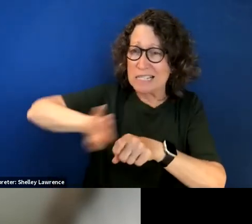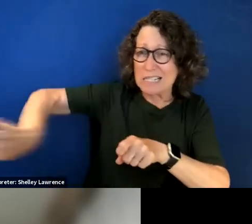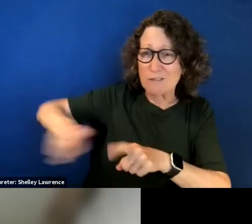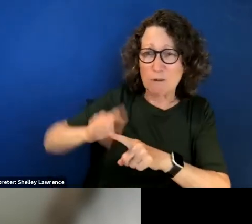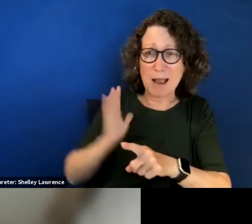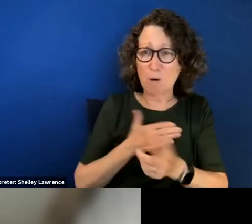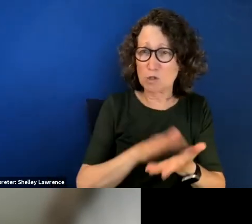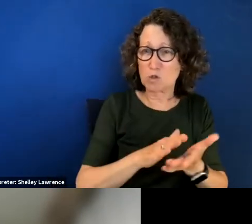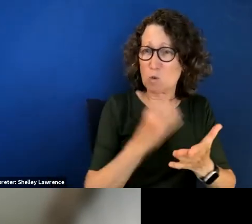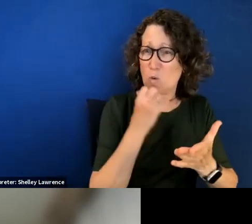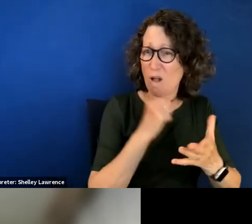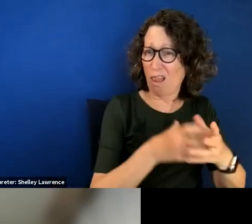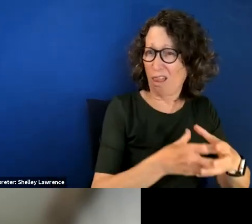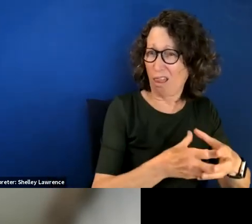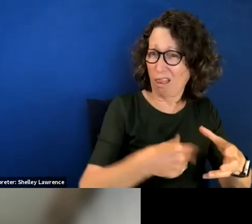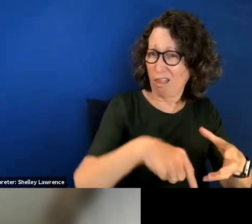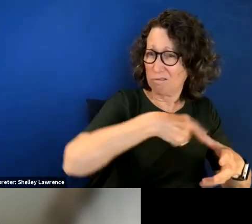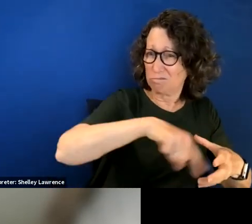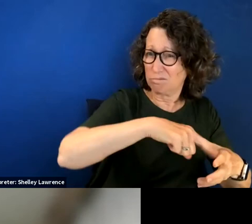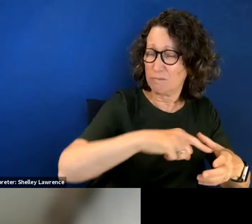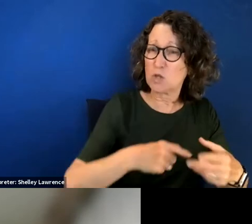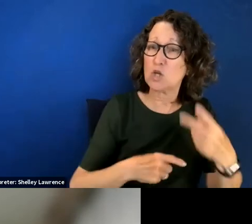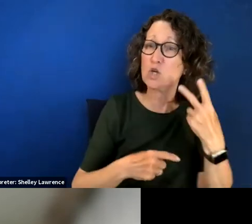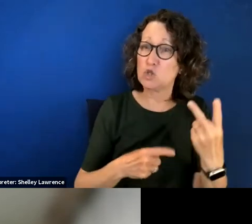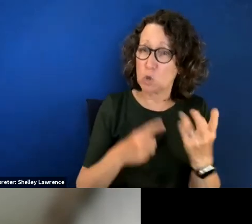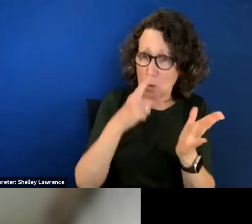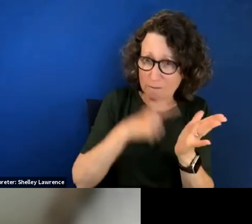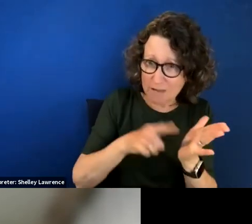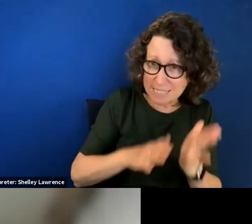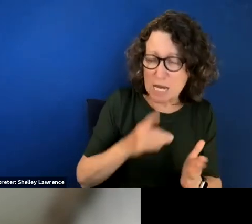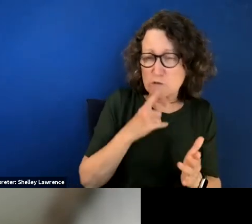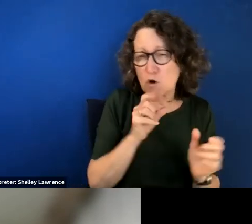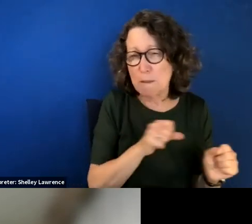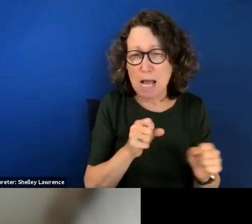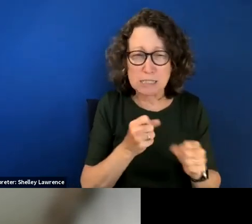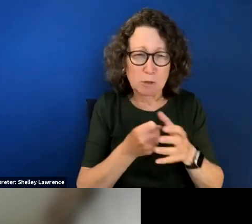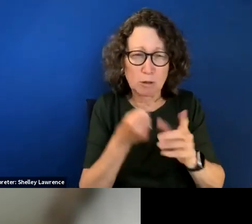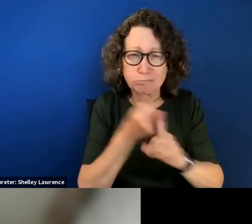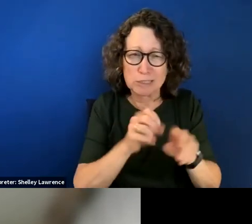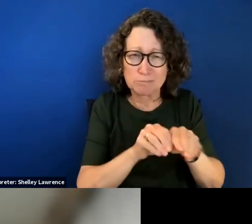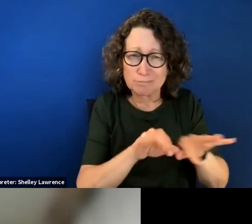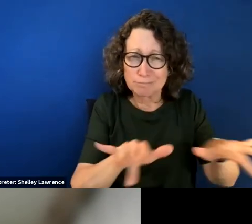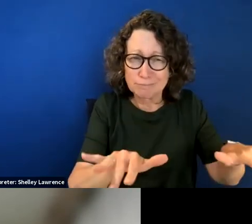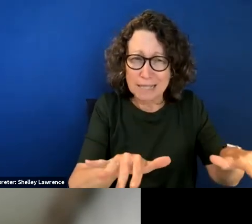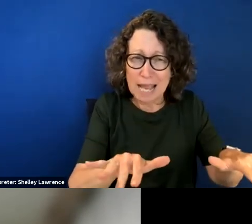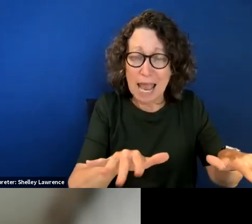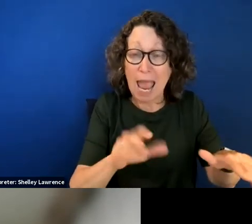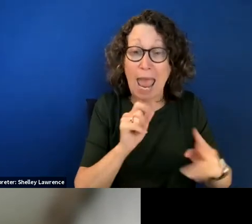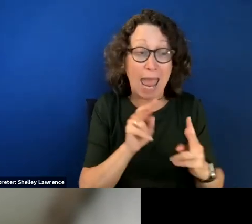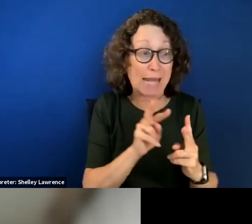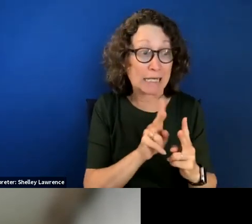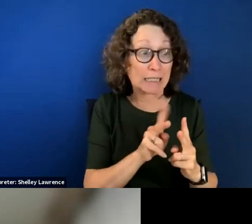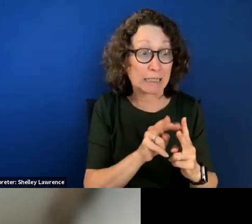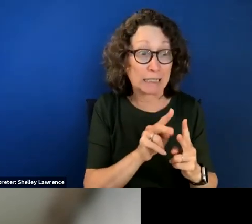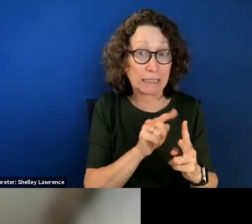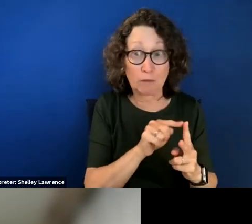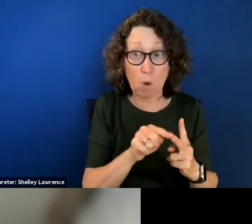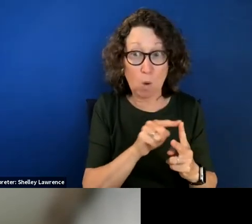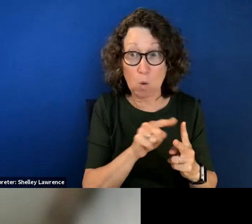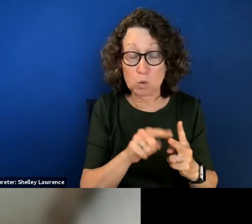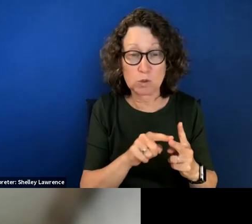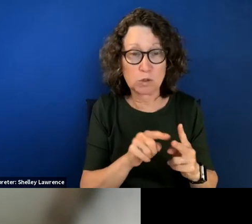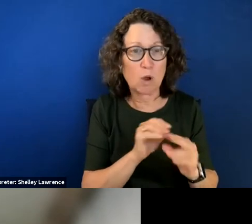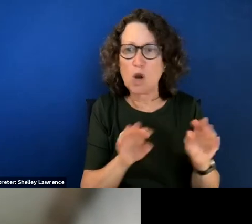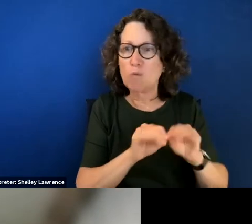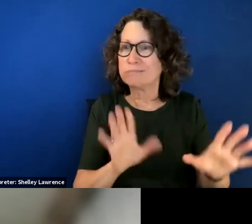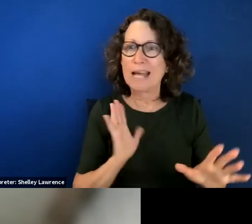schools. We had 2 investigations for possible outbreaks And in neither case were there